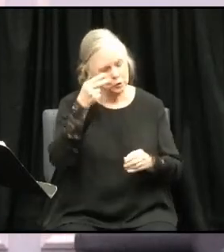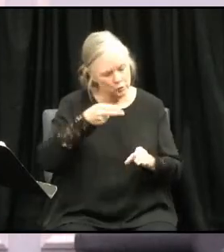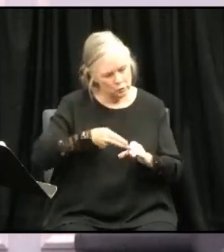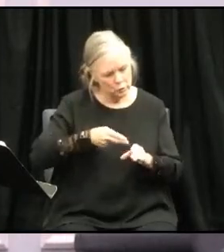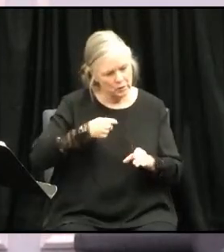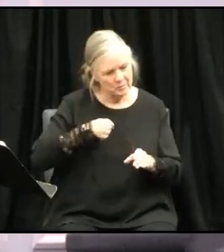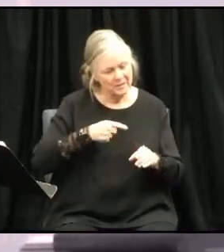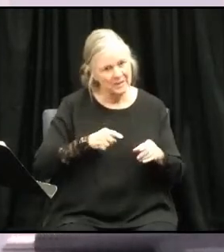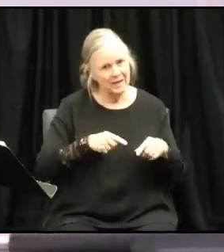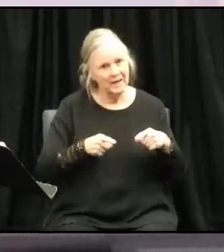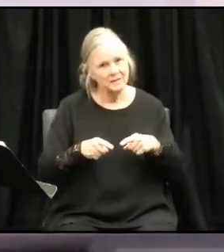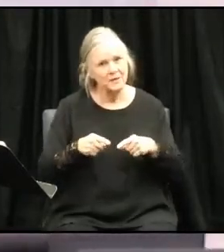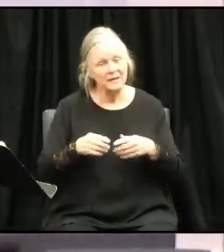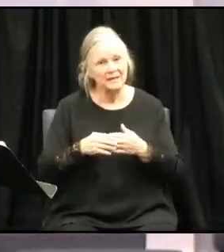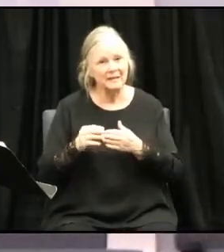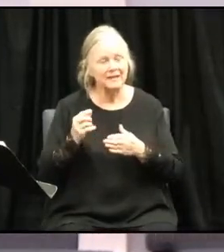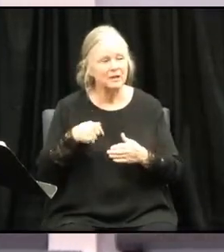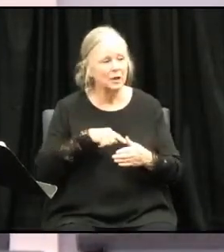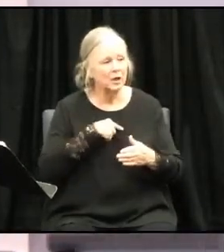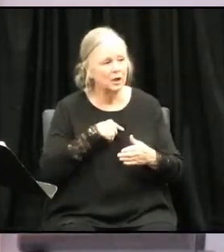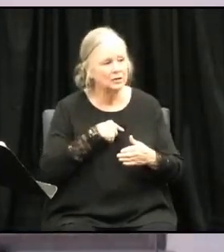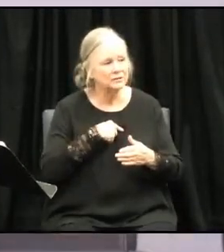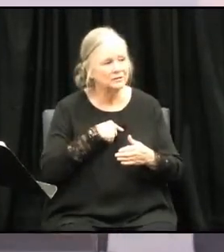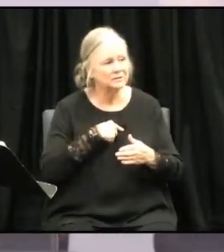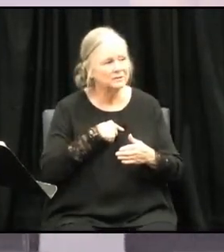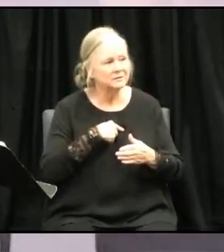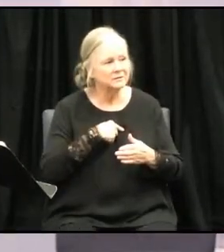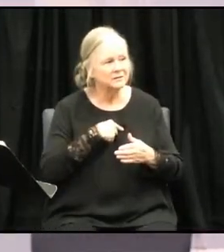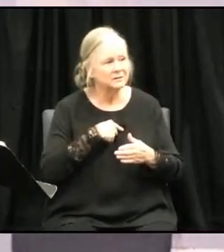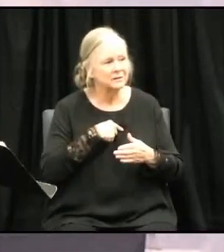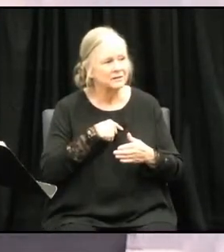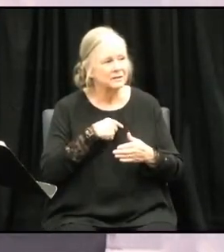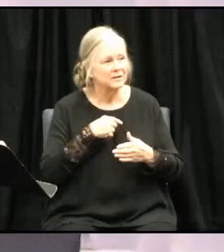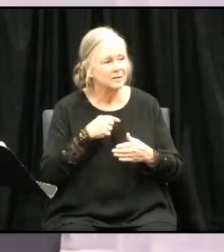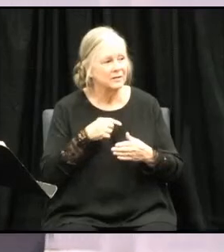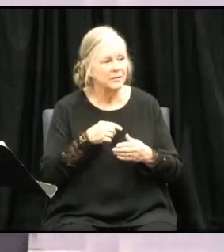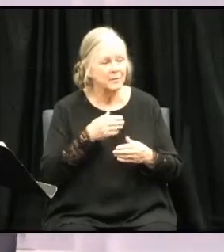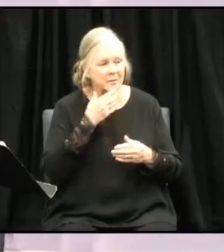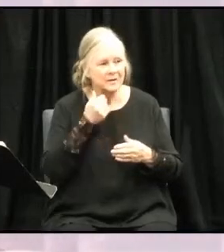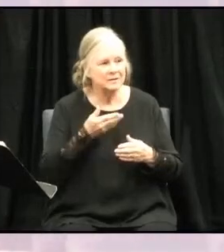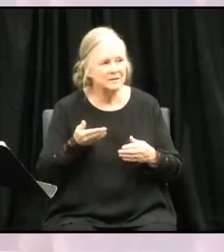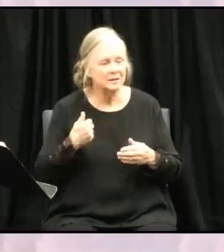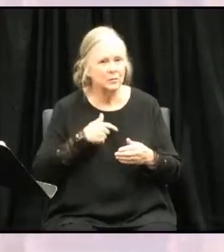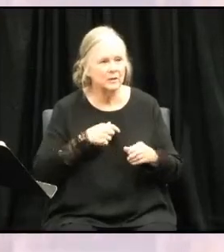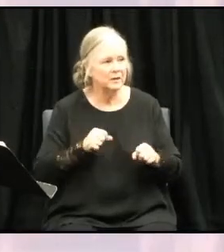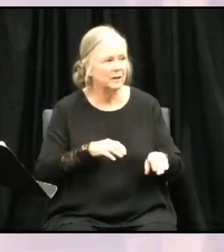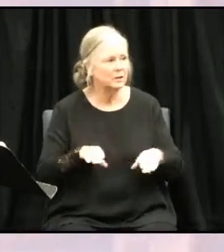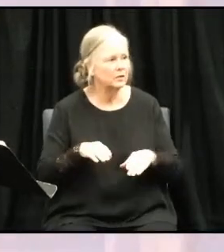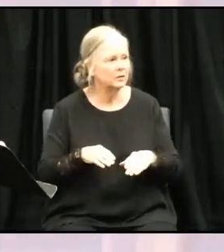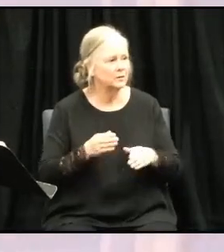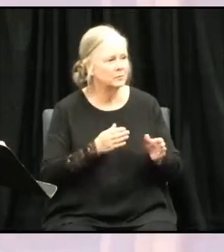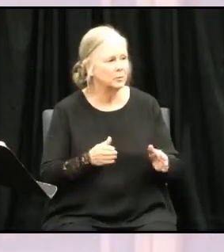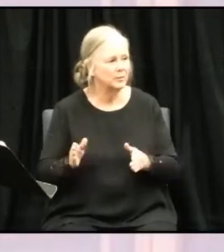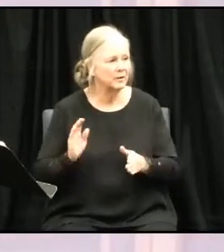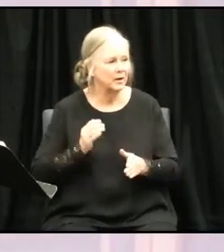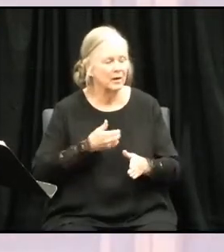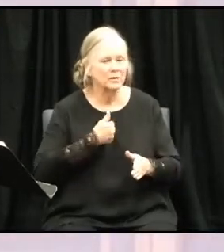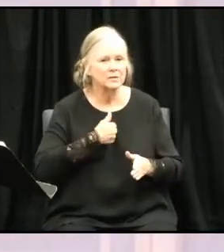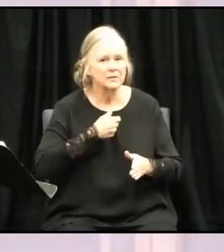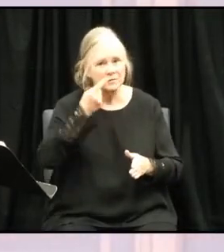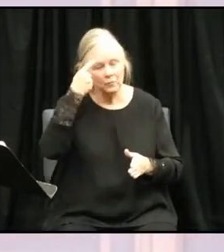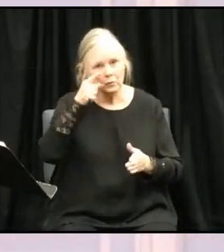as I lead us in doing the very best and most blessed thing that we can do to prepare ourselves for what God has prepared for